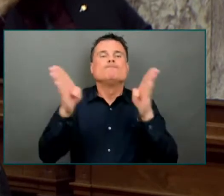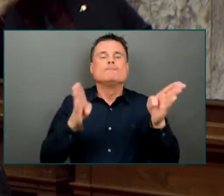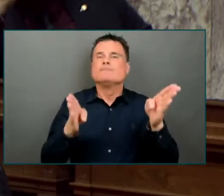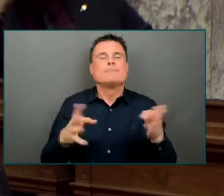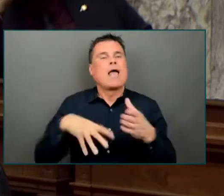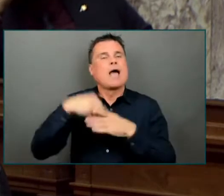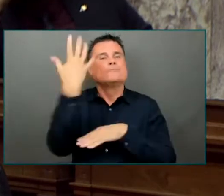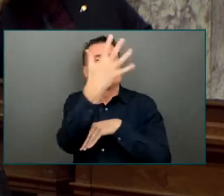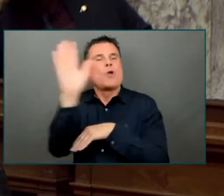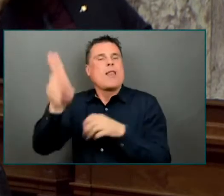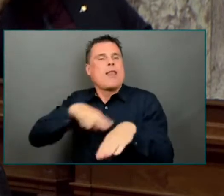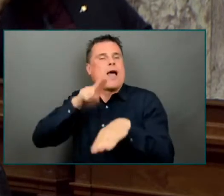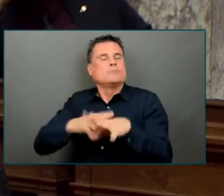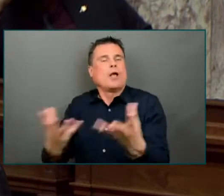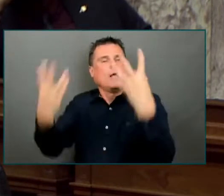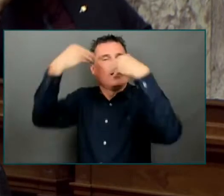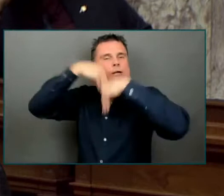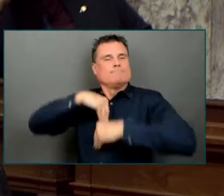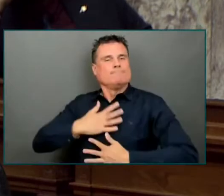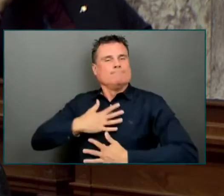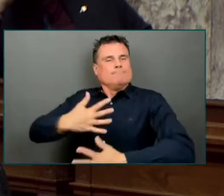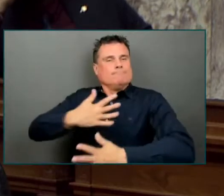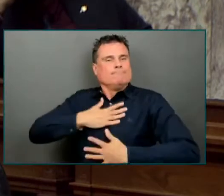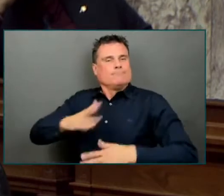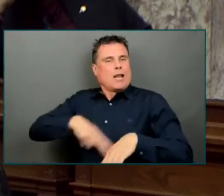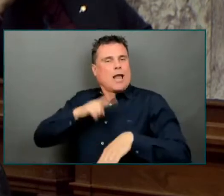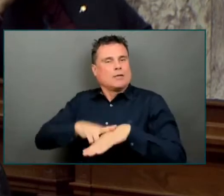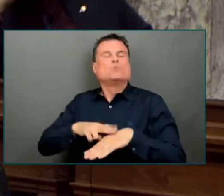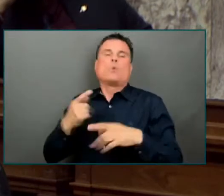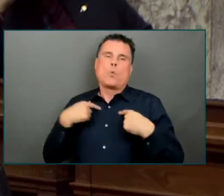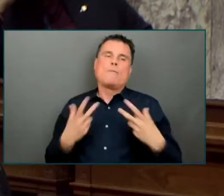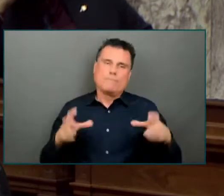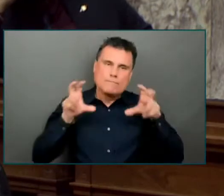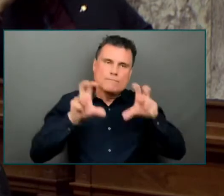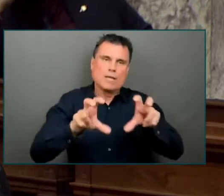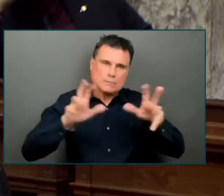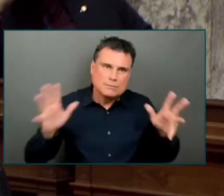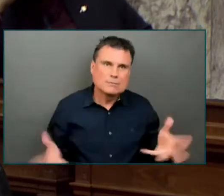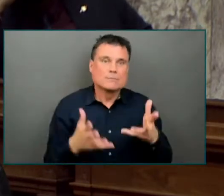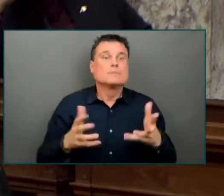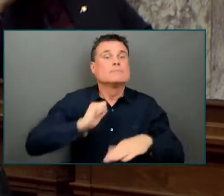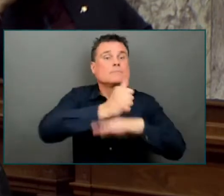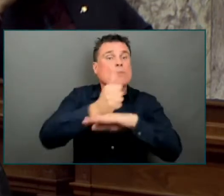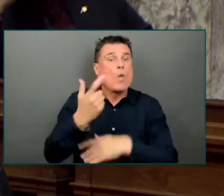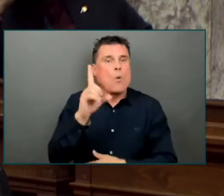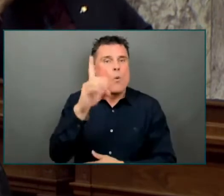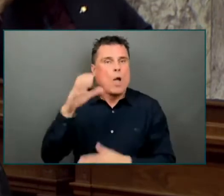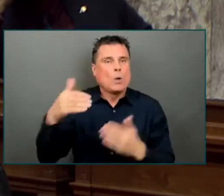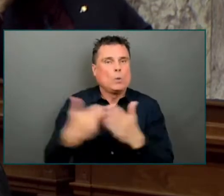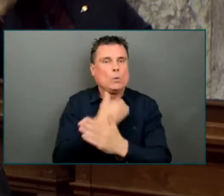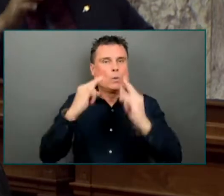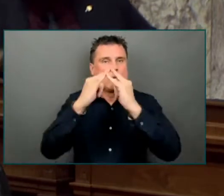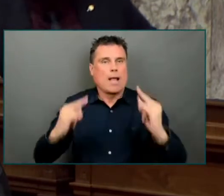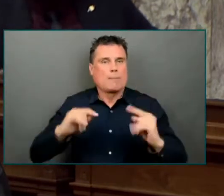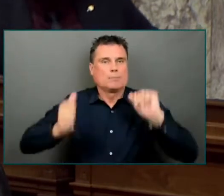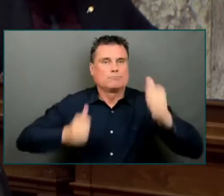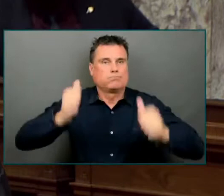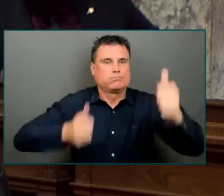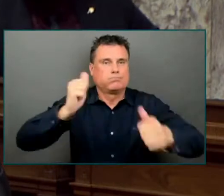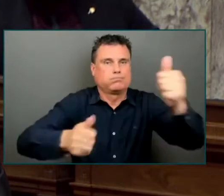trails. And starting next year, Mr. Speaker, we will be adding up to 100 new campsites throughout the province every single year.